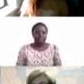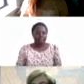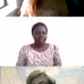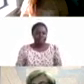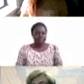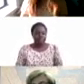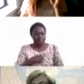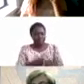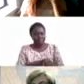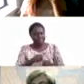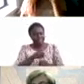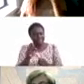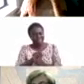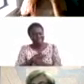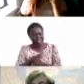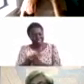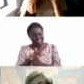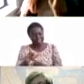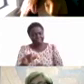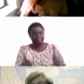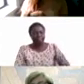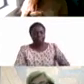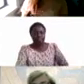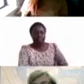So, for example, if they want to